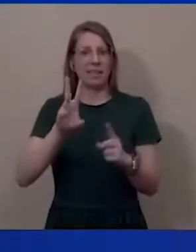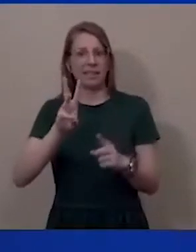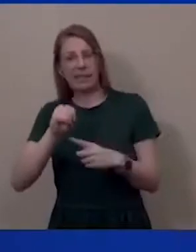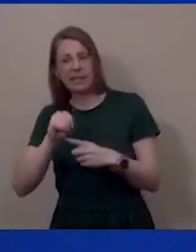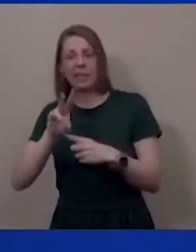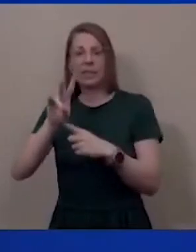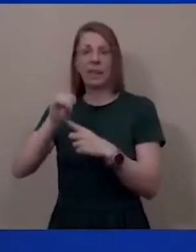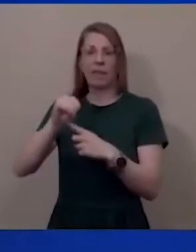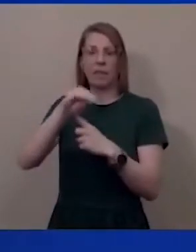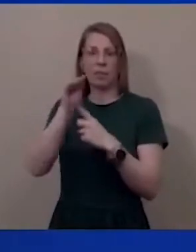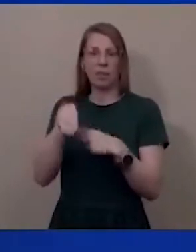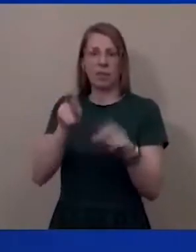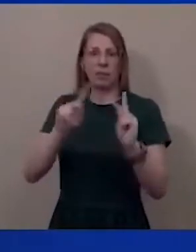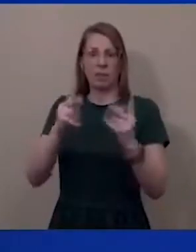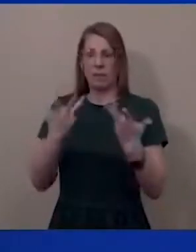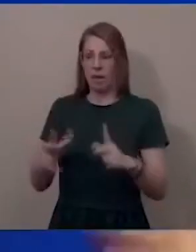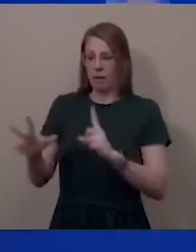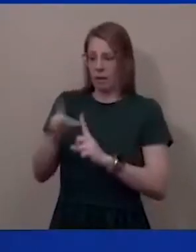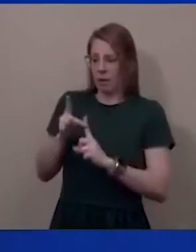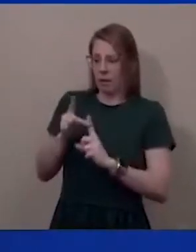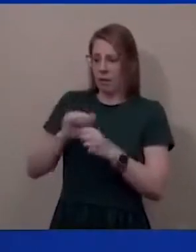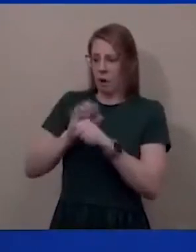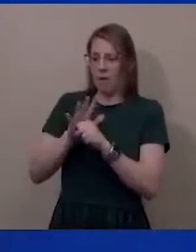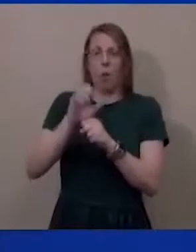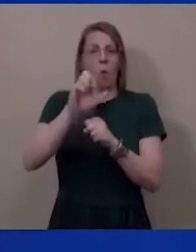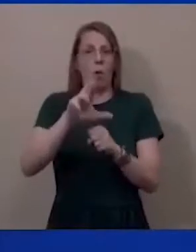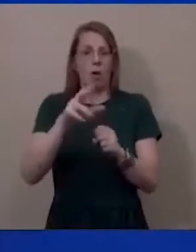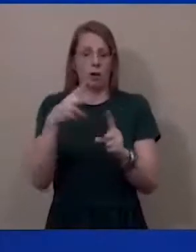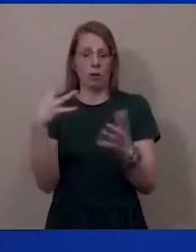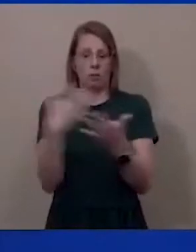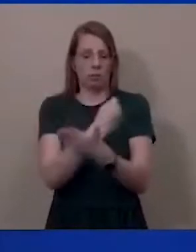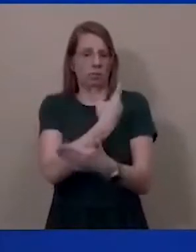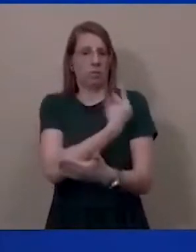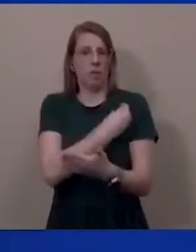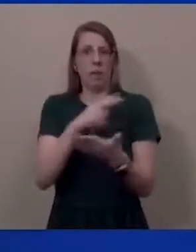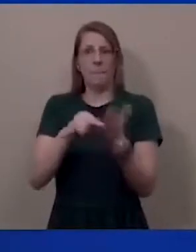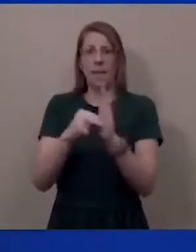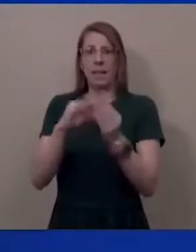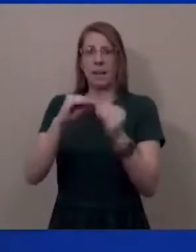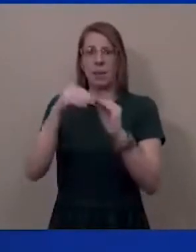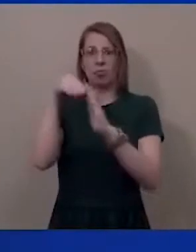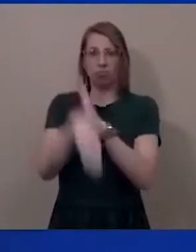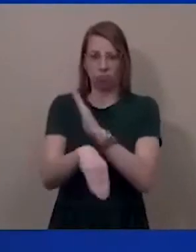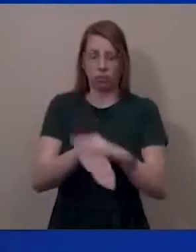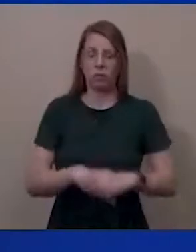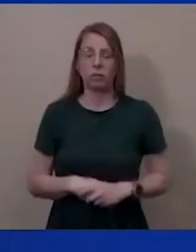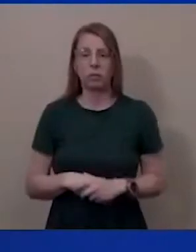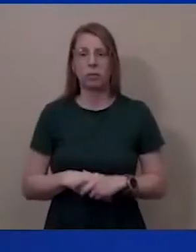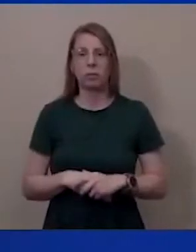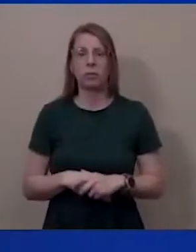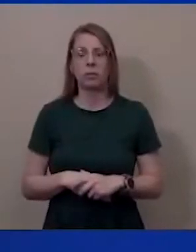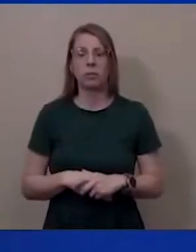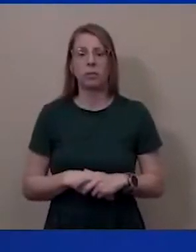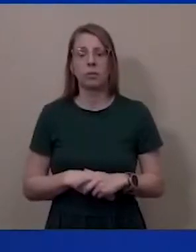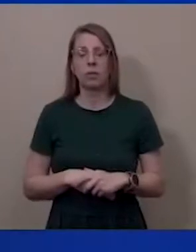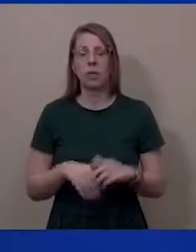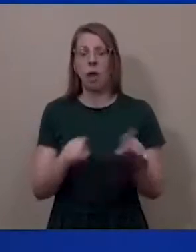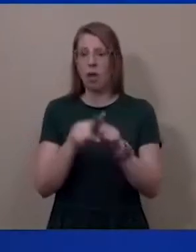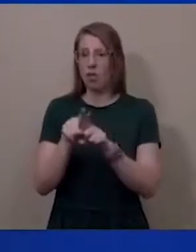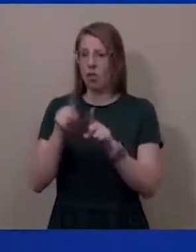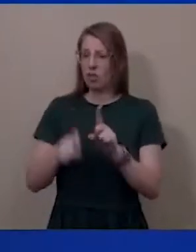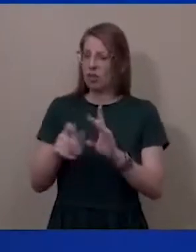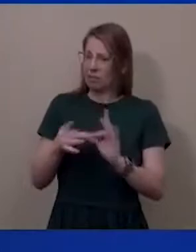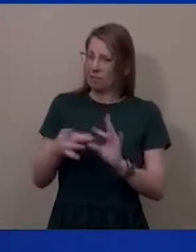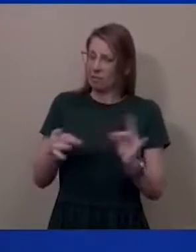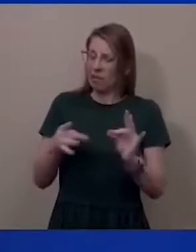either the vaccination or had COVID. I think that's what's driving our numbers down. Right? You know, I believe it is, but you know, we should also state that we